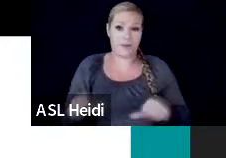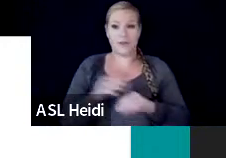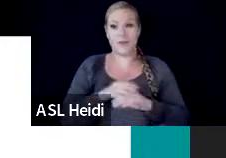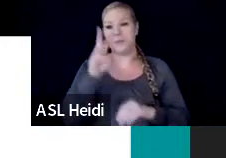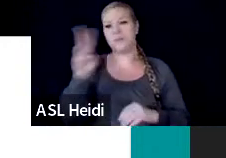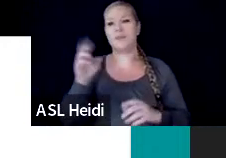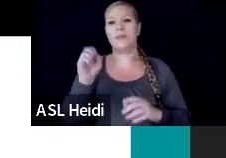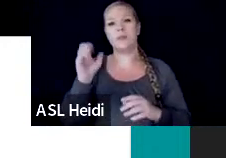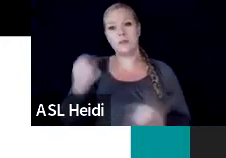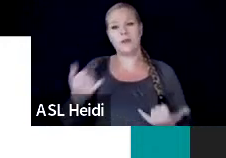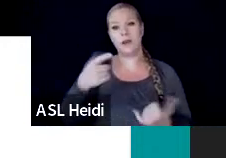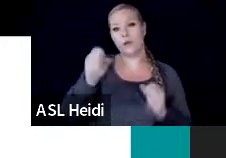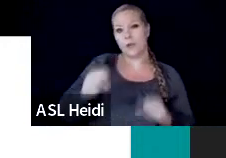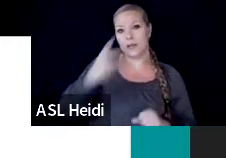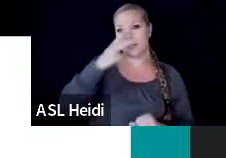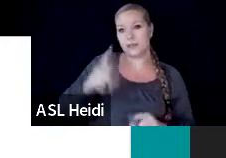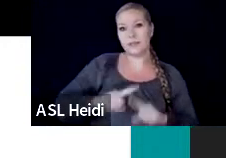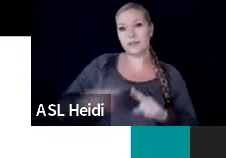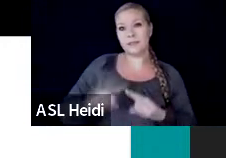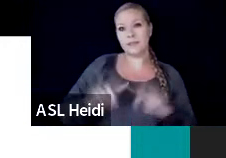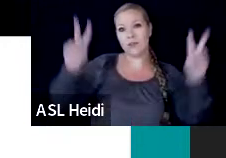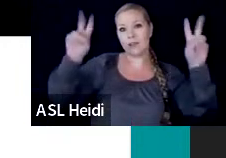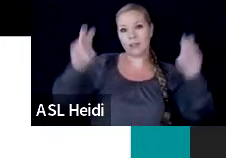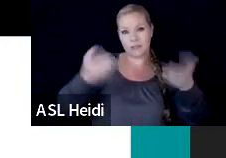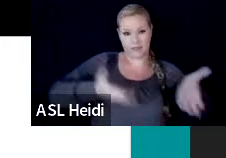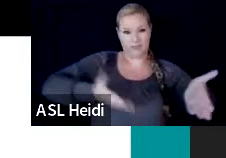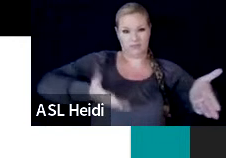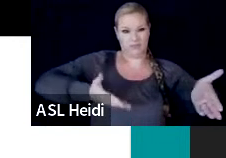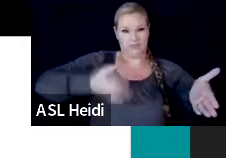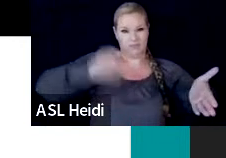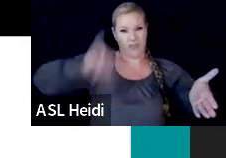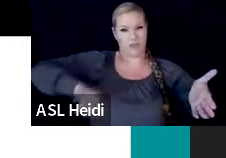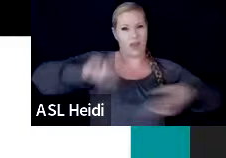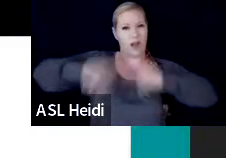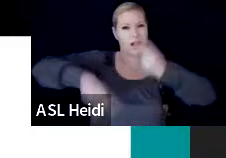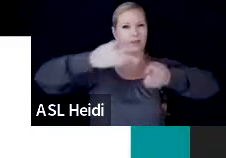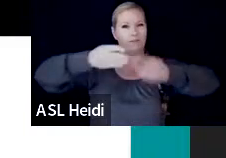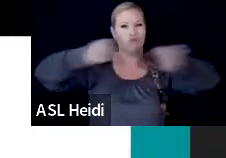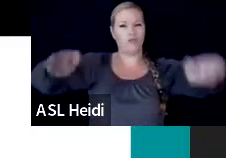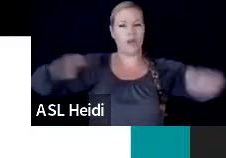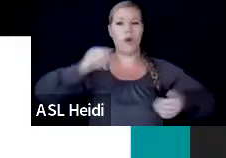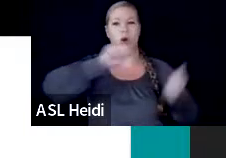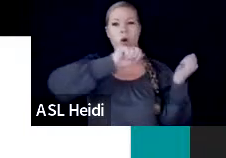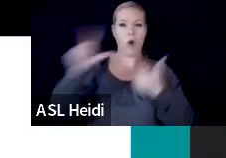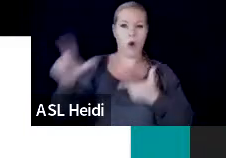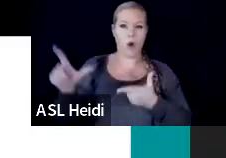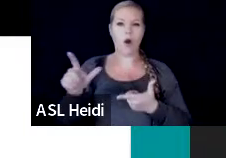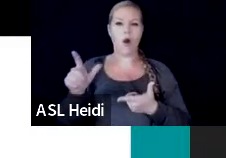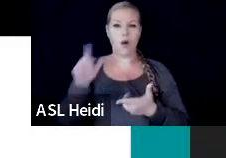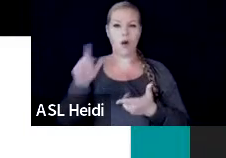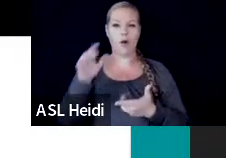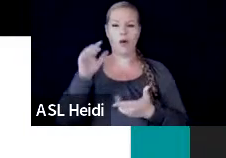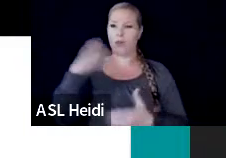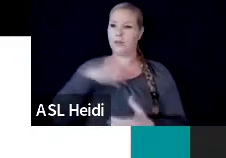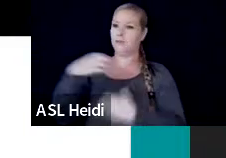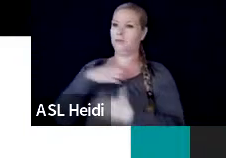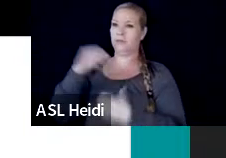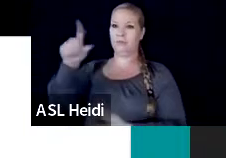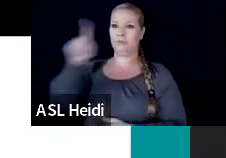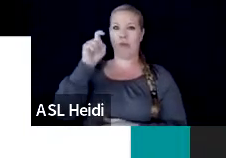they address. Almost all of them, if not all of them, fall into one of these categories. Next